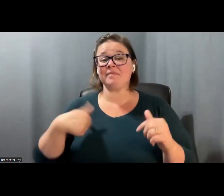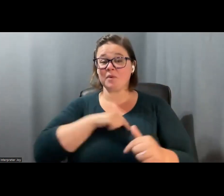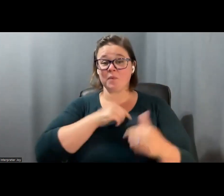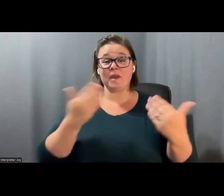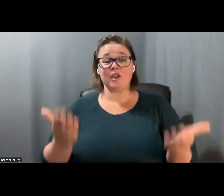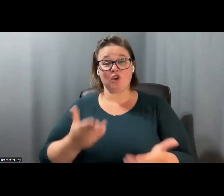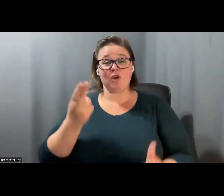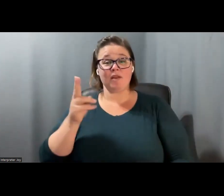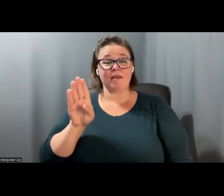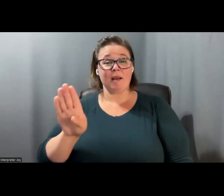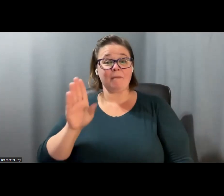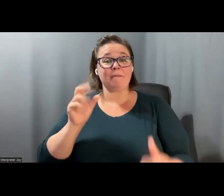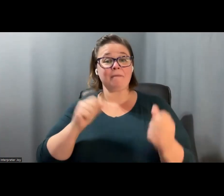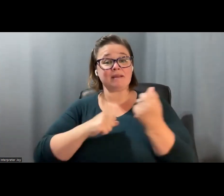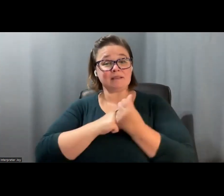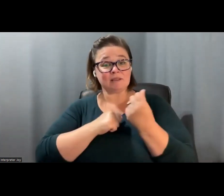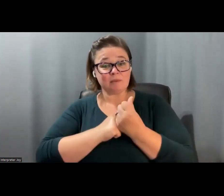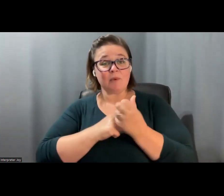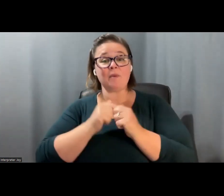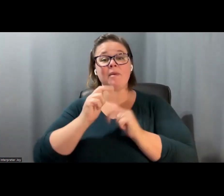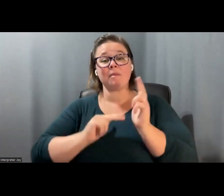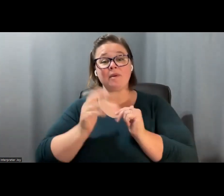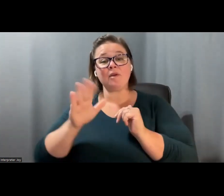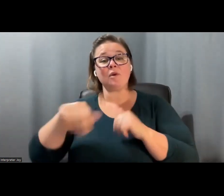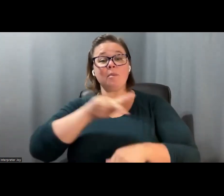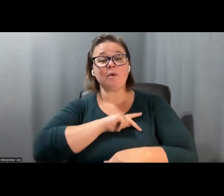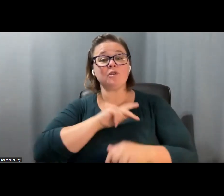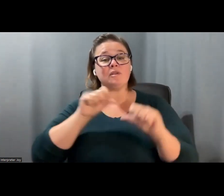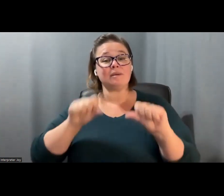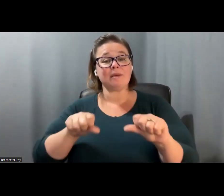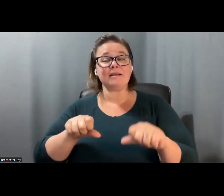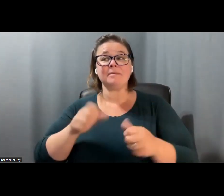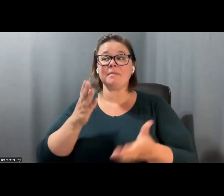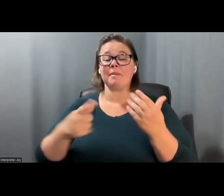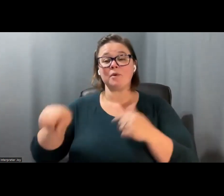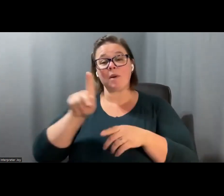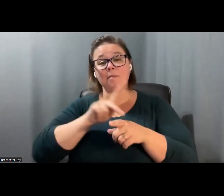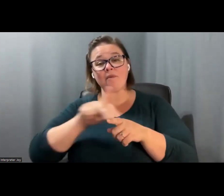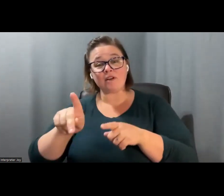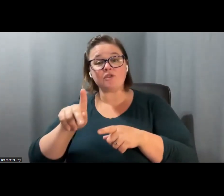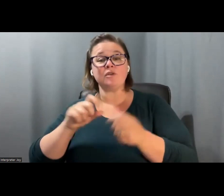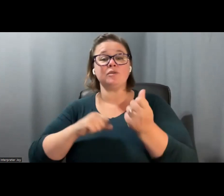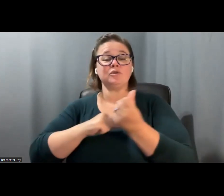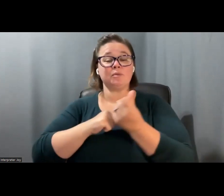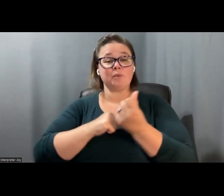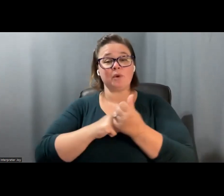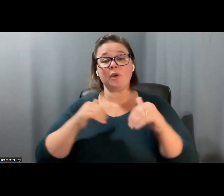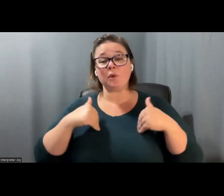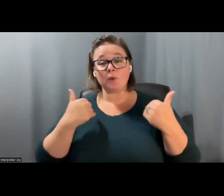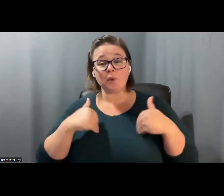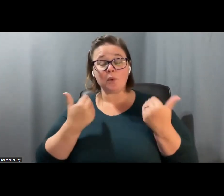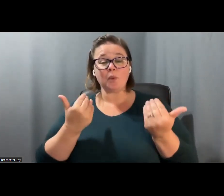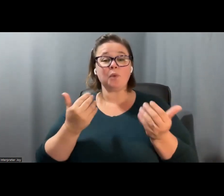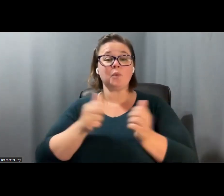can support you in building your personal capacity as maybe you are professionals supporting youth at